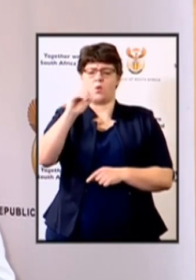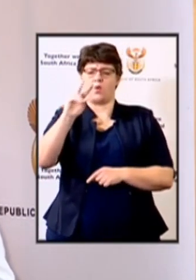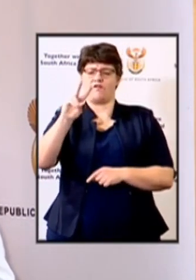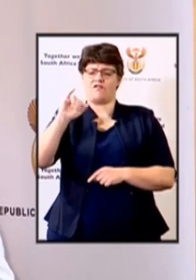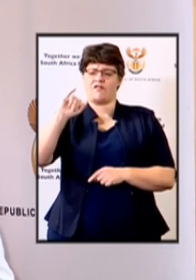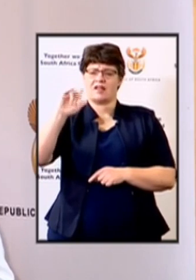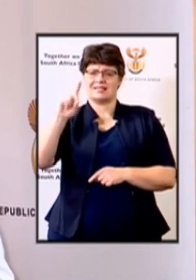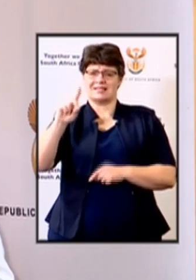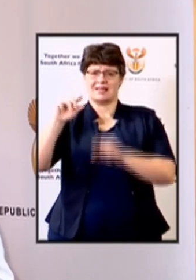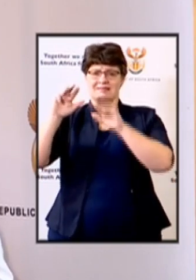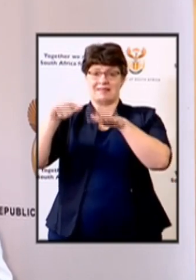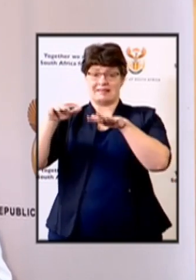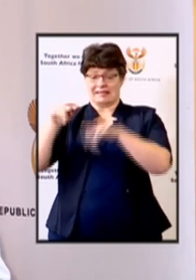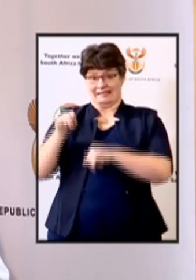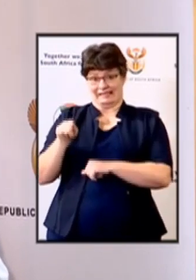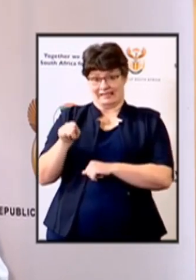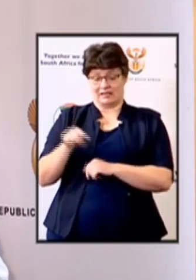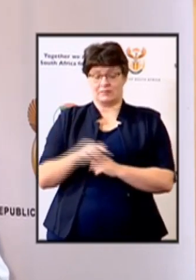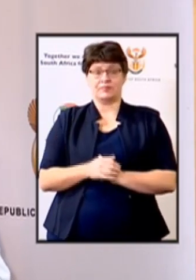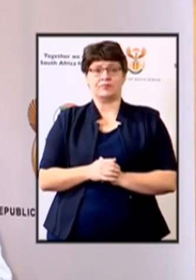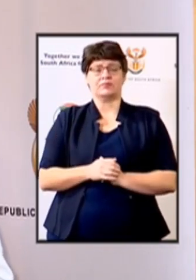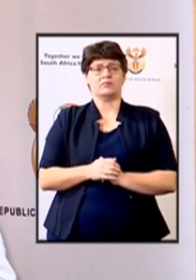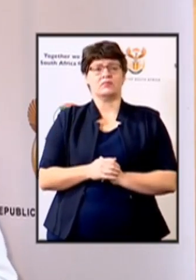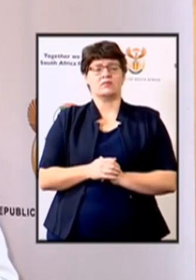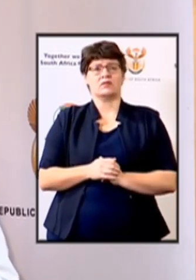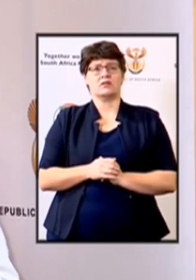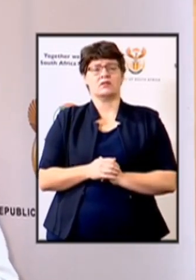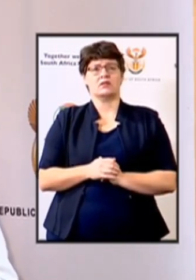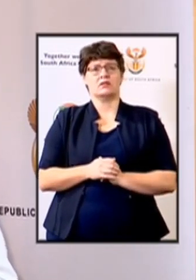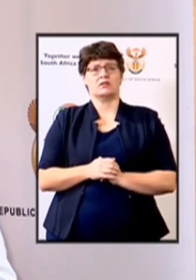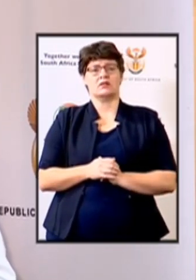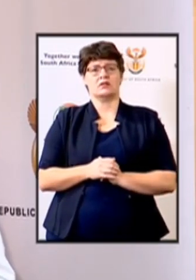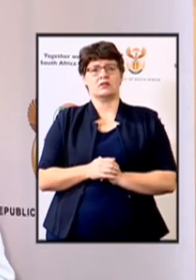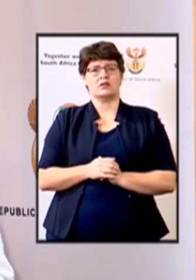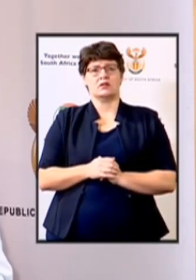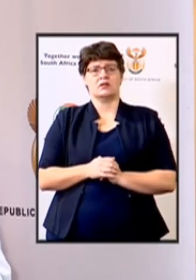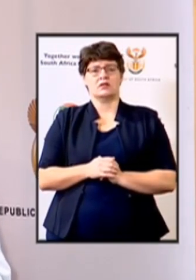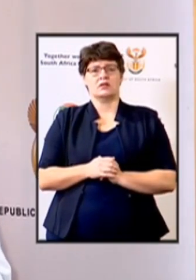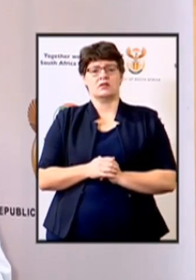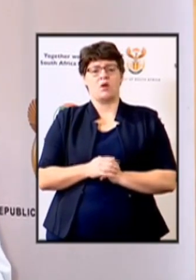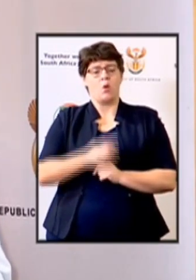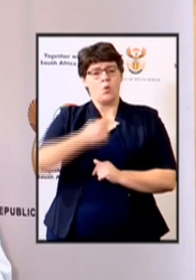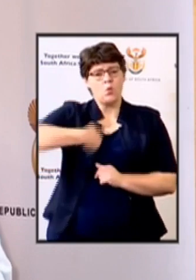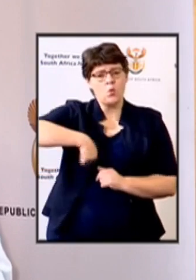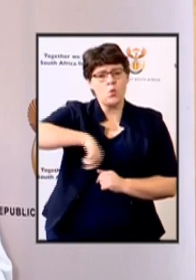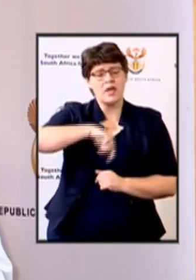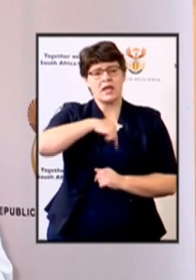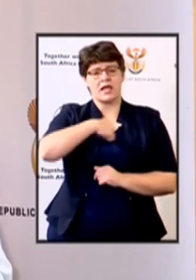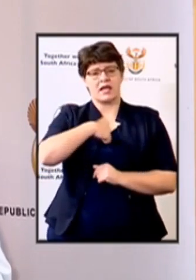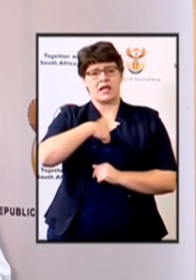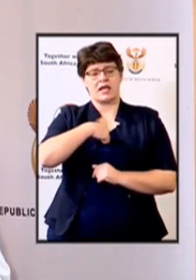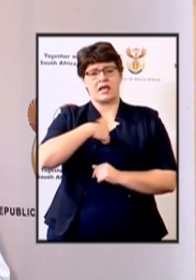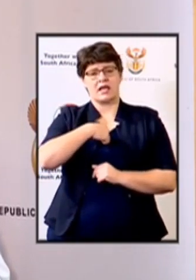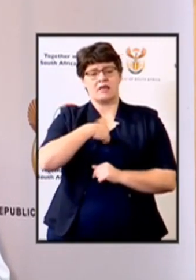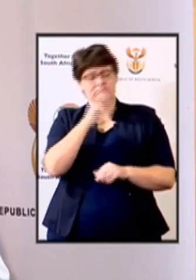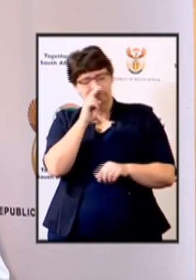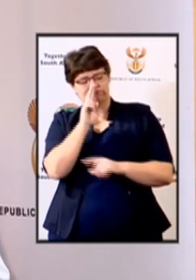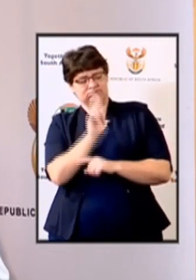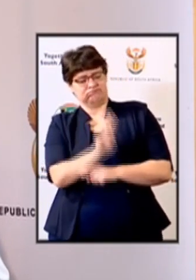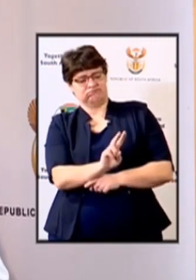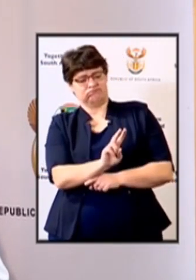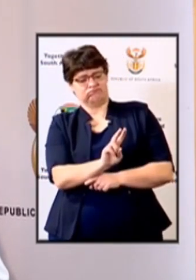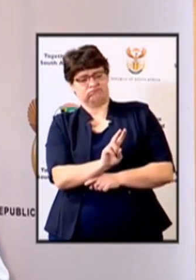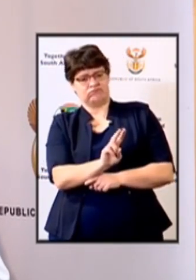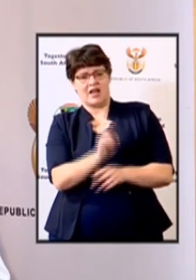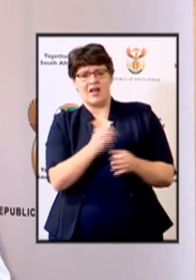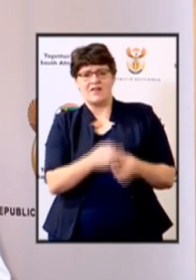is especially important in a period like this to reflect on the fundamental